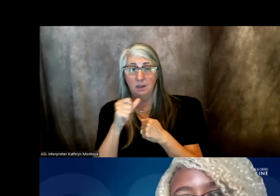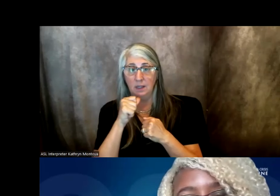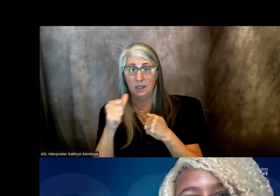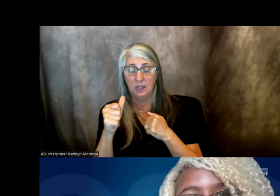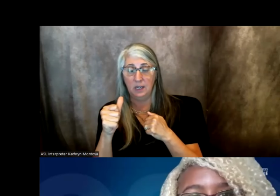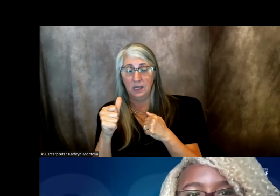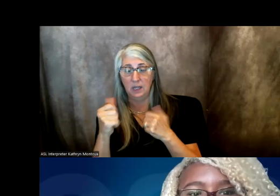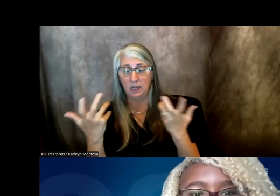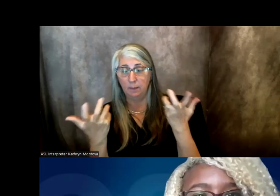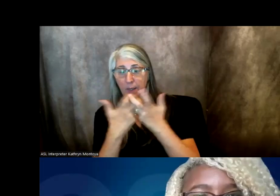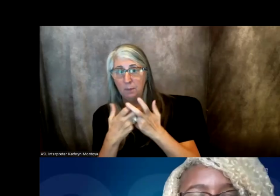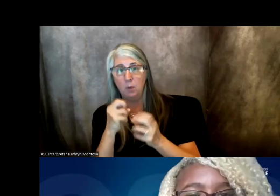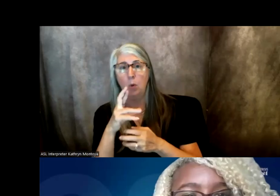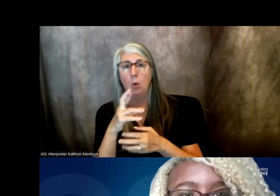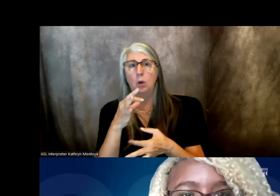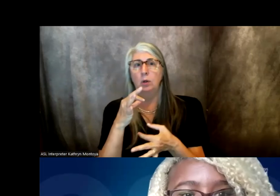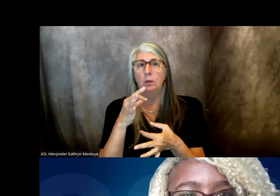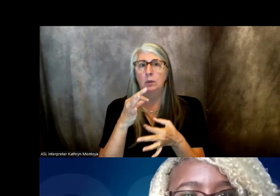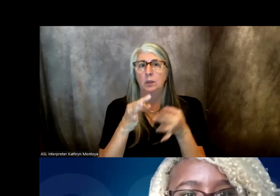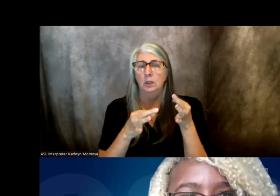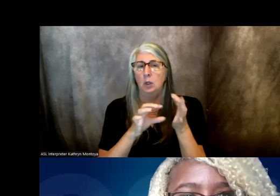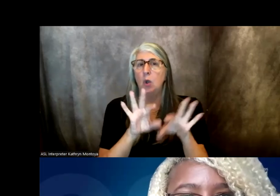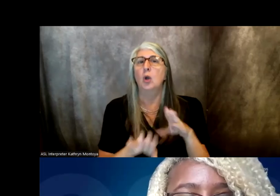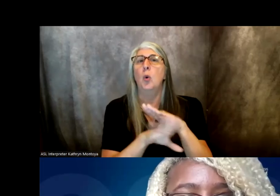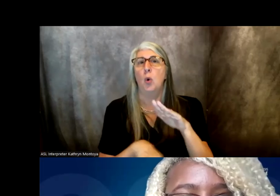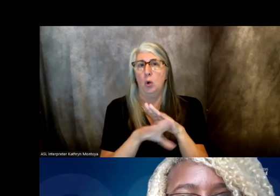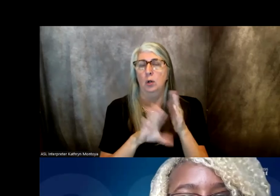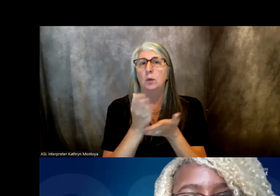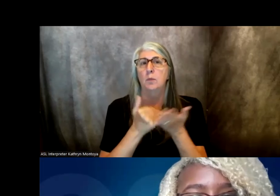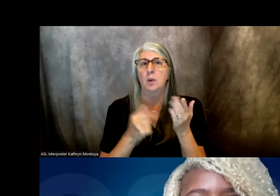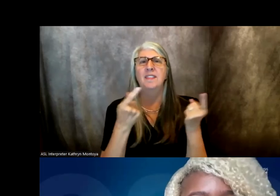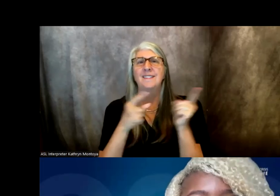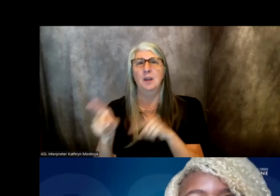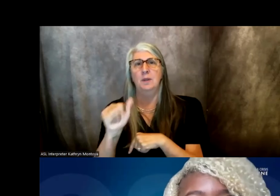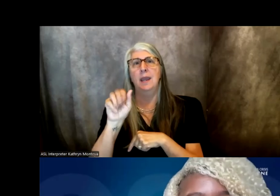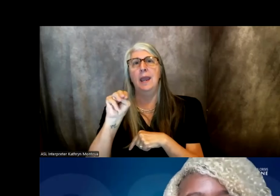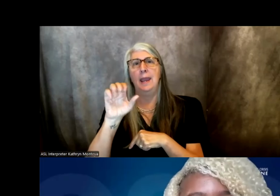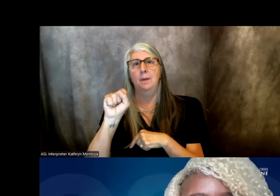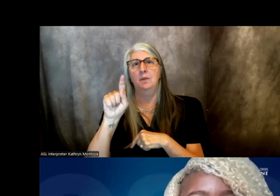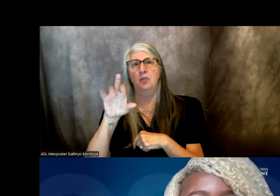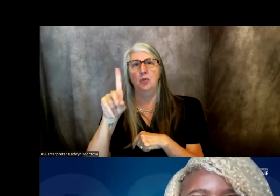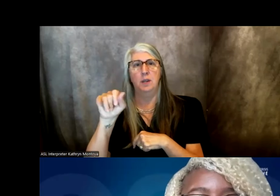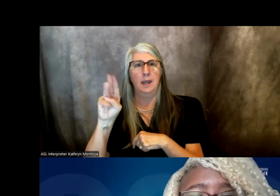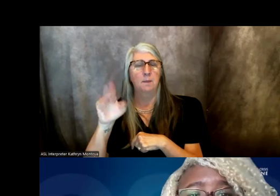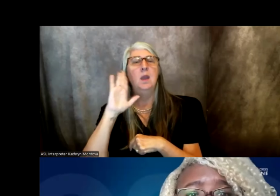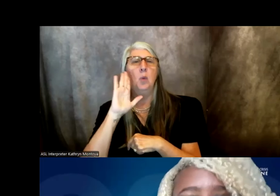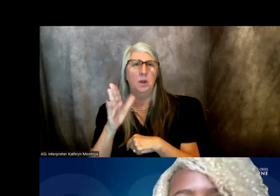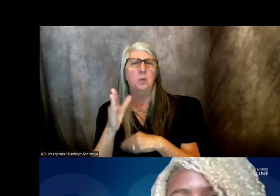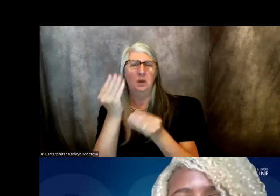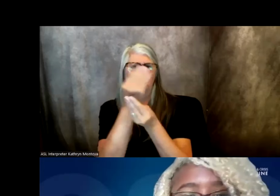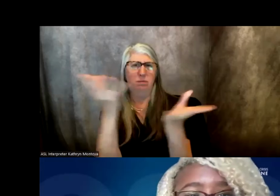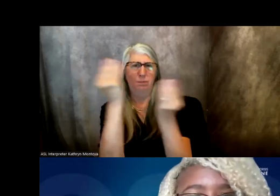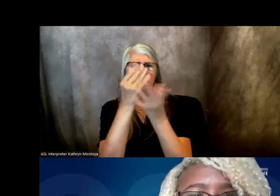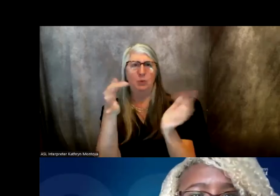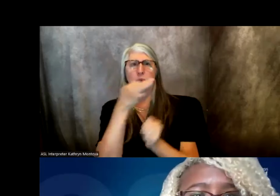are they a core component? So this was a conversation that took place in Amsterdam. We will have that for you coming soon. So thank